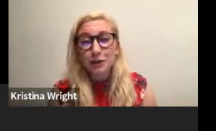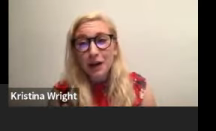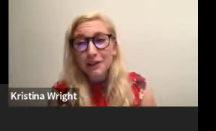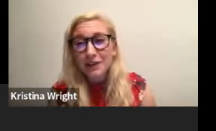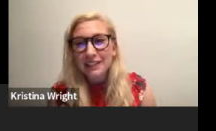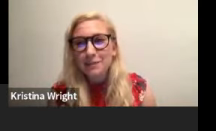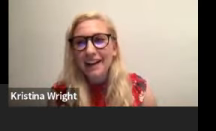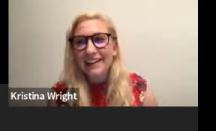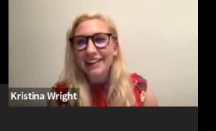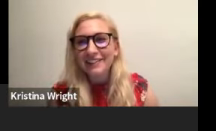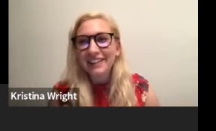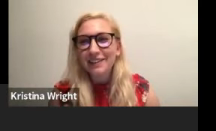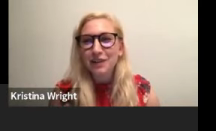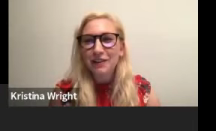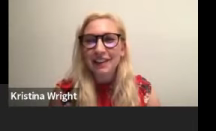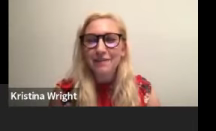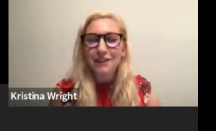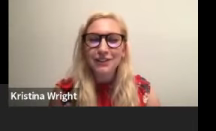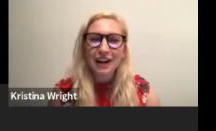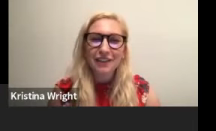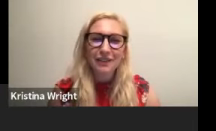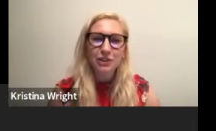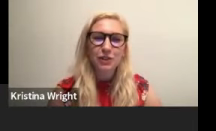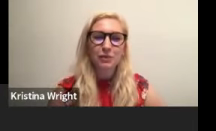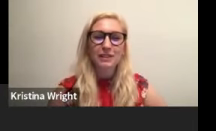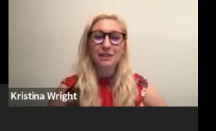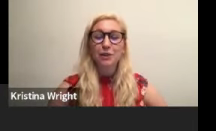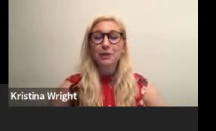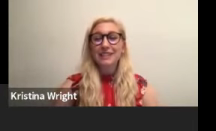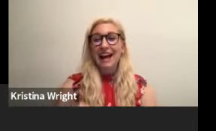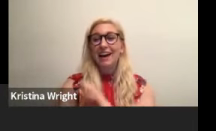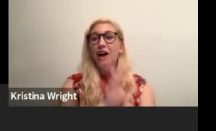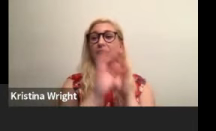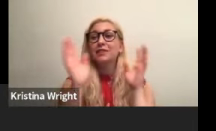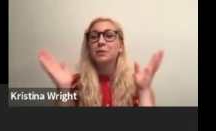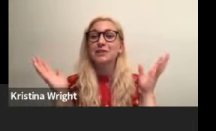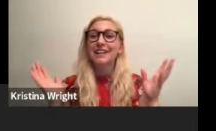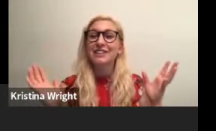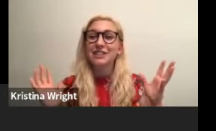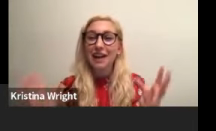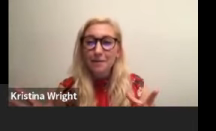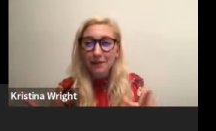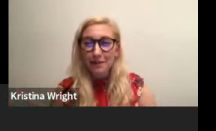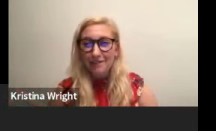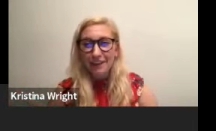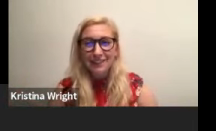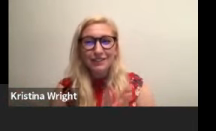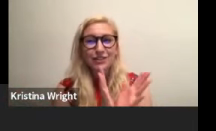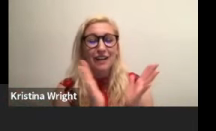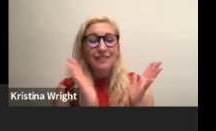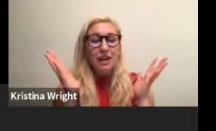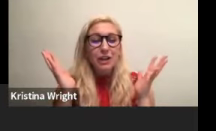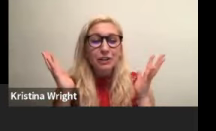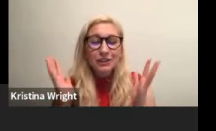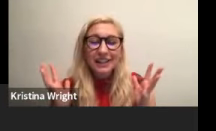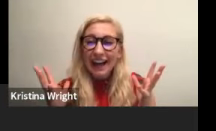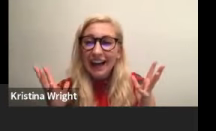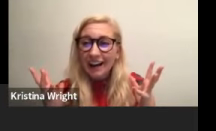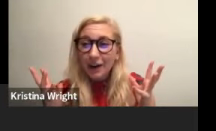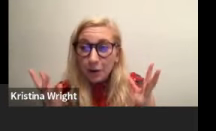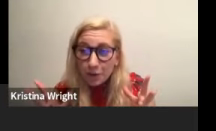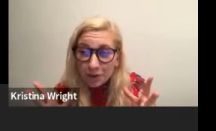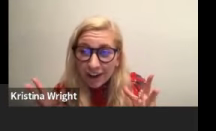don't know if you all noticed, but another thing that was wrong with that first graph that we showed you was if you were to add all of those percentages up from that Fox News graph, you're